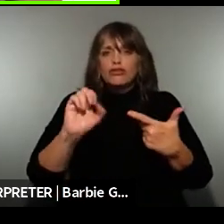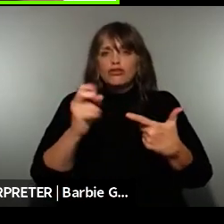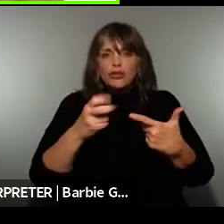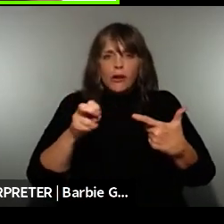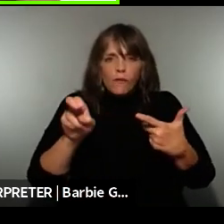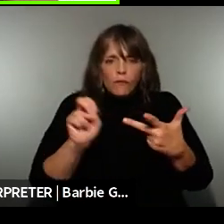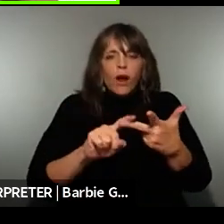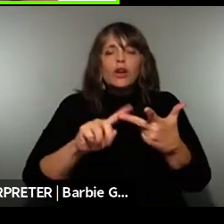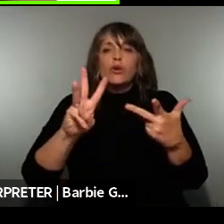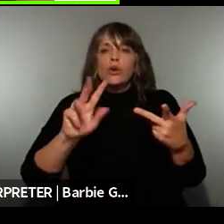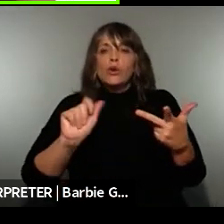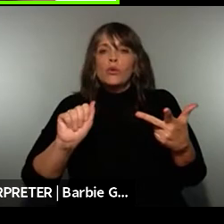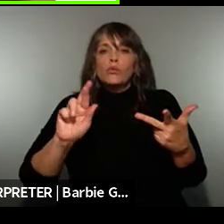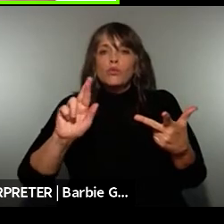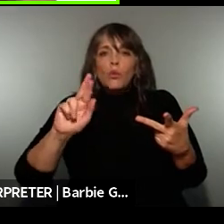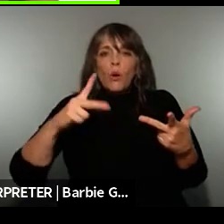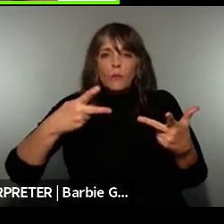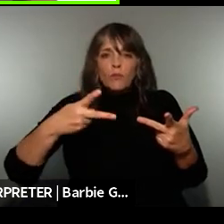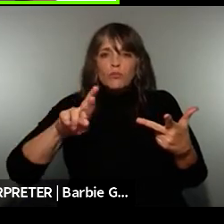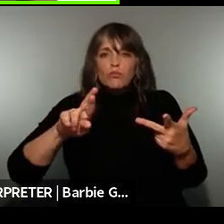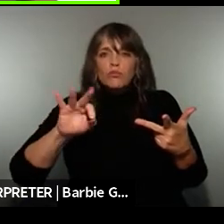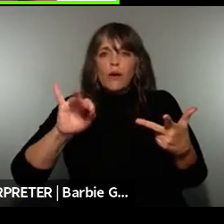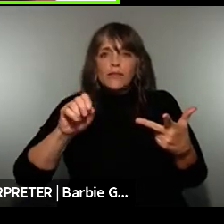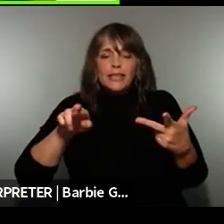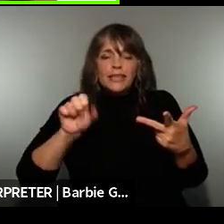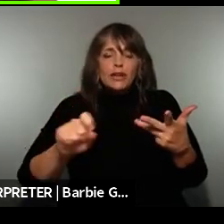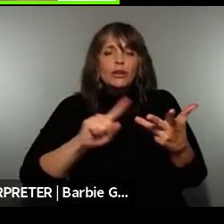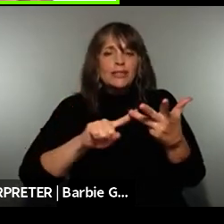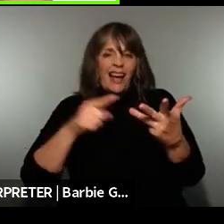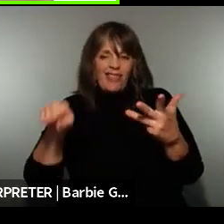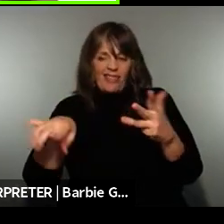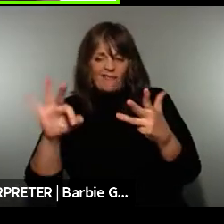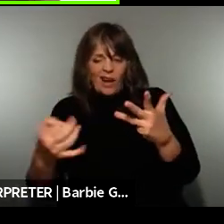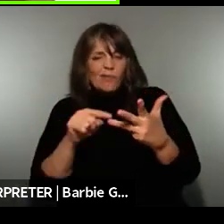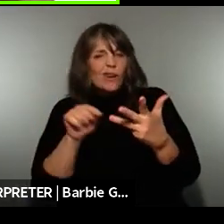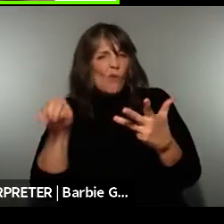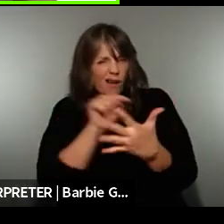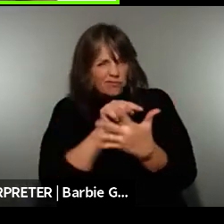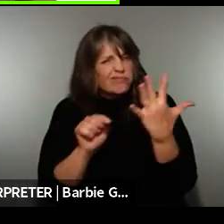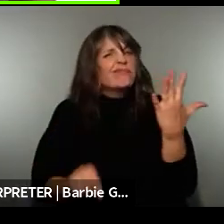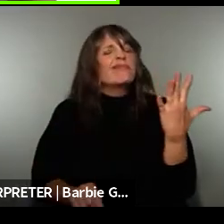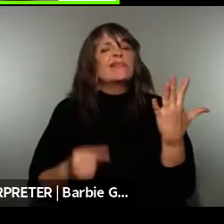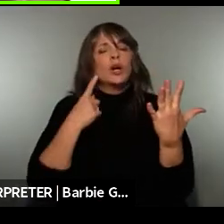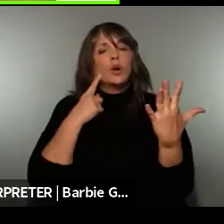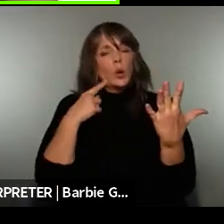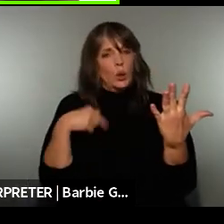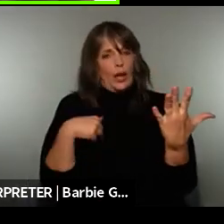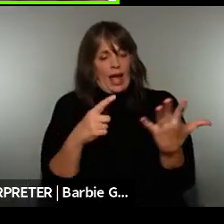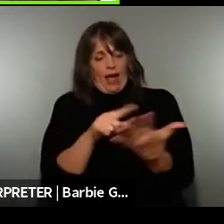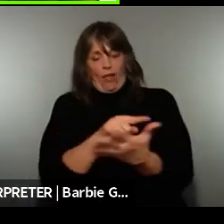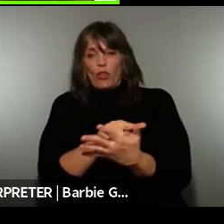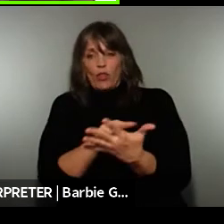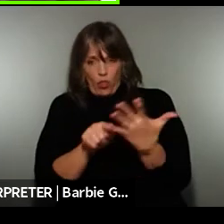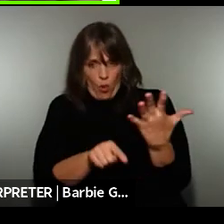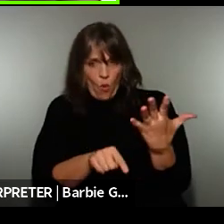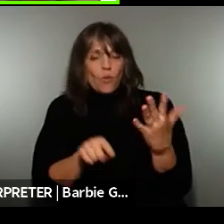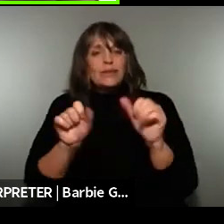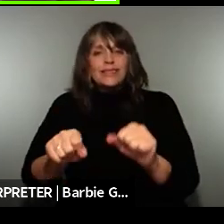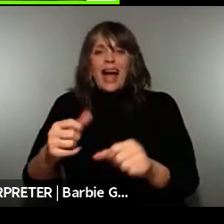you're participating in those systems in a very tangible way. And you can say, and you can put in your program, you can take money